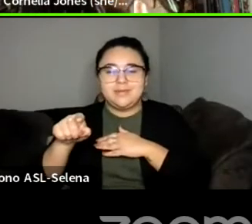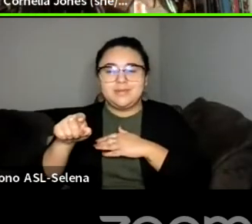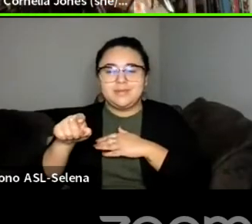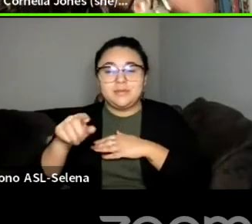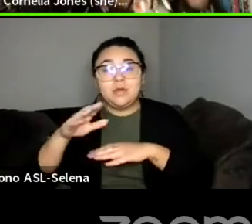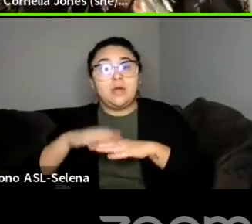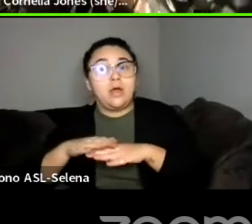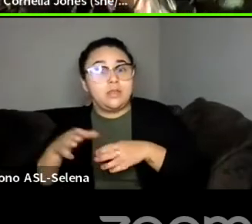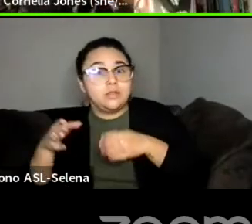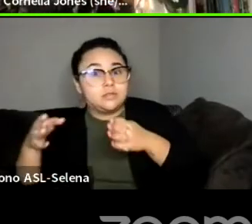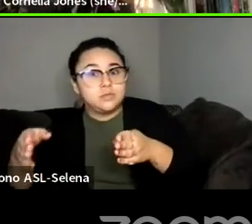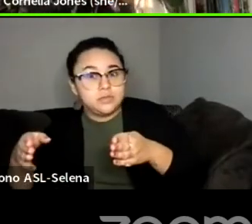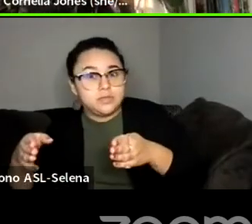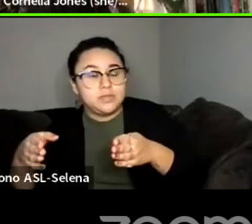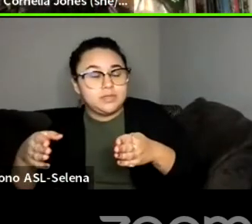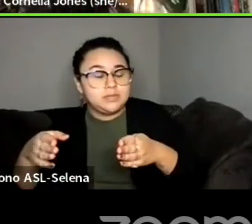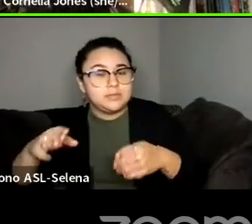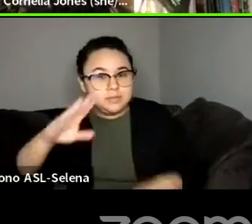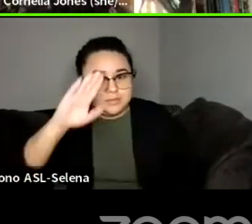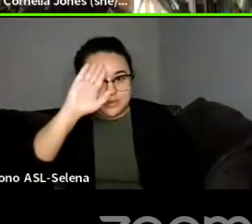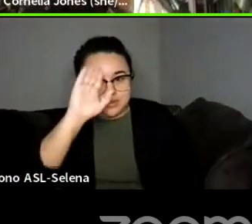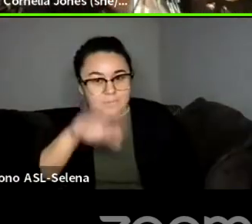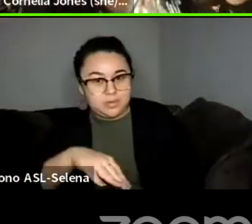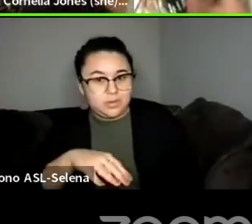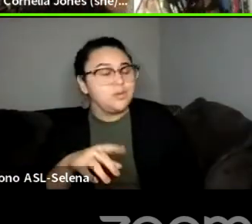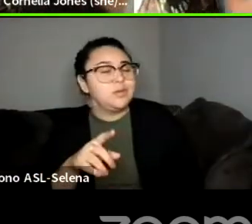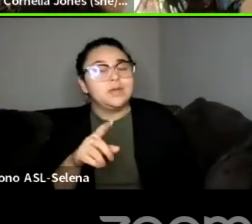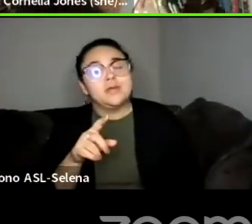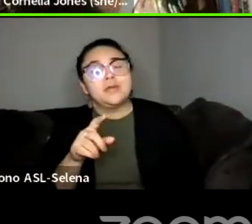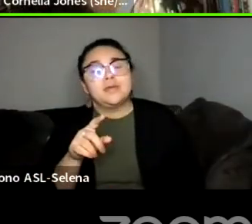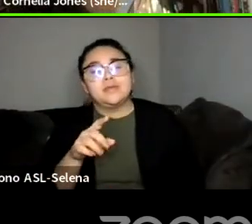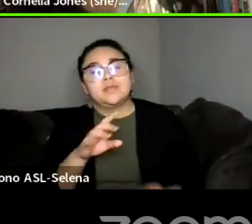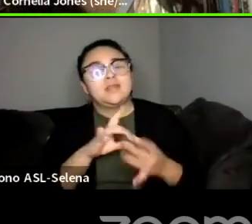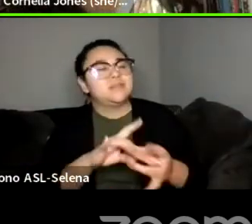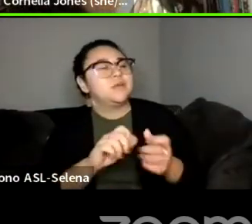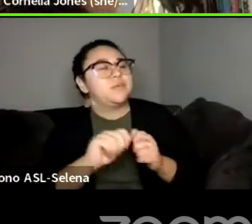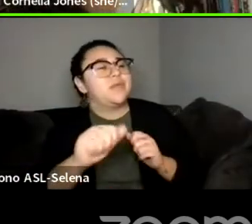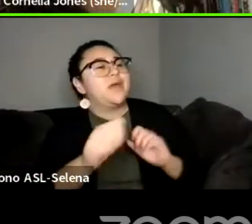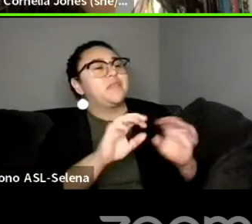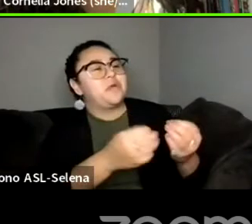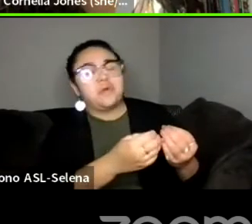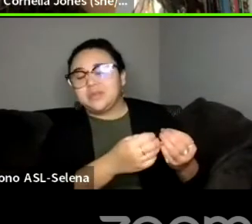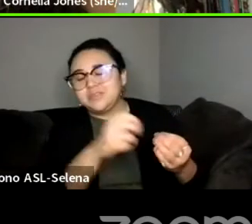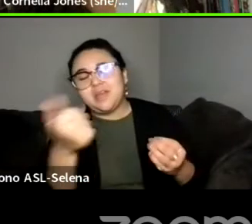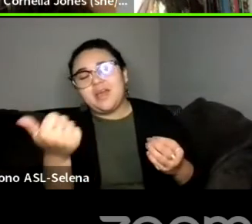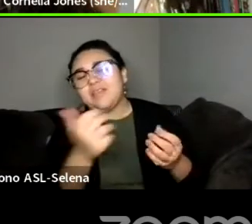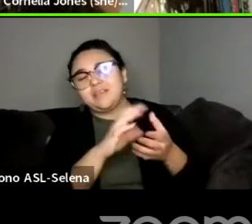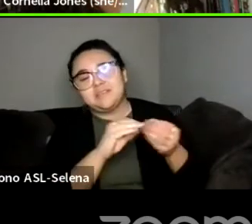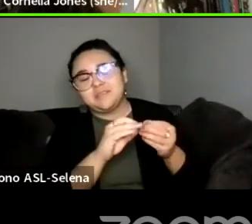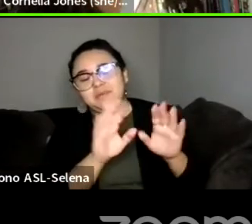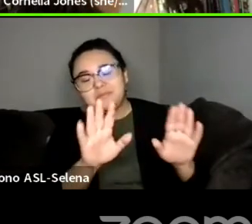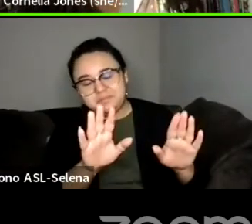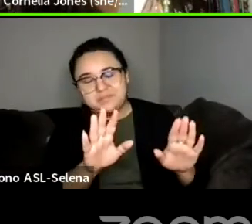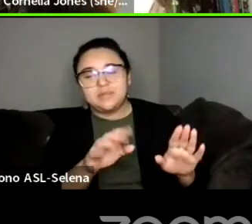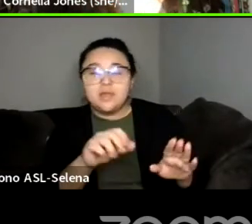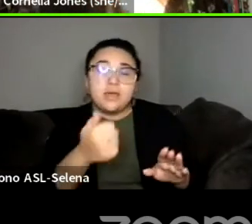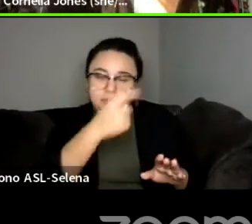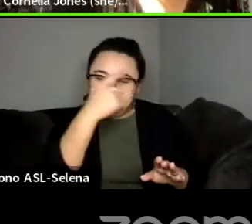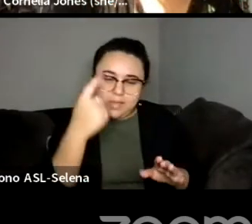but yes, that was also tied to another organization, another arts, Black arts